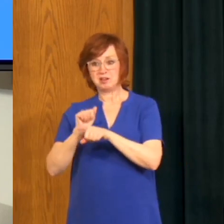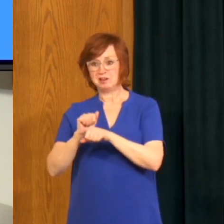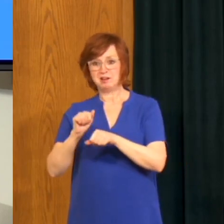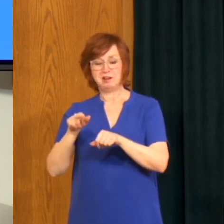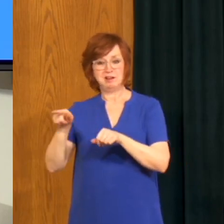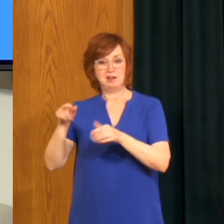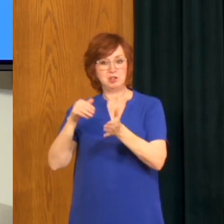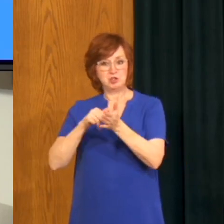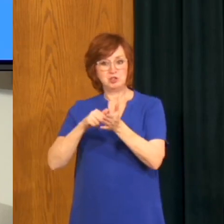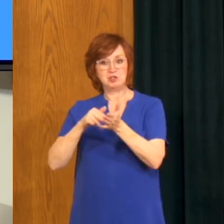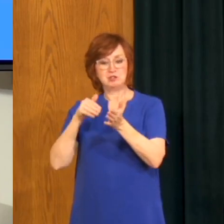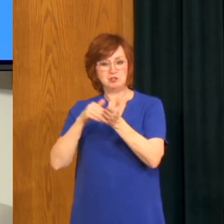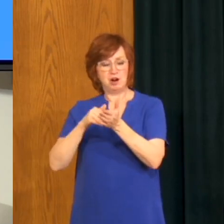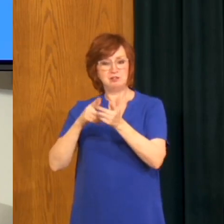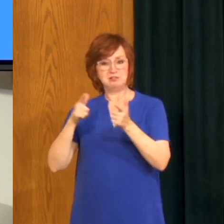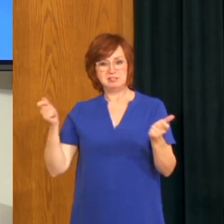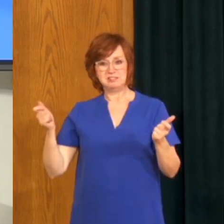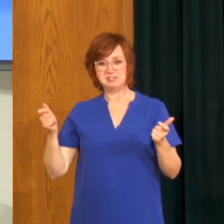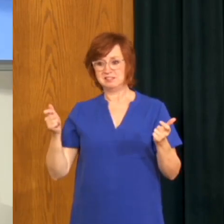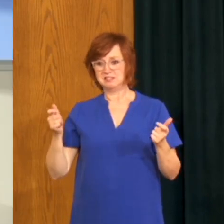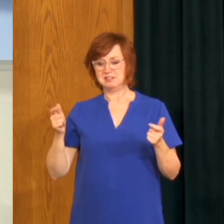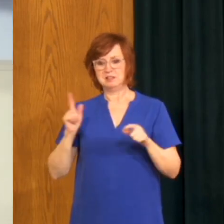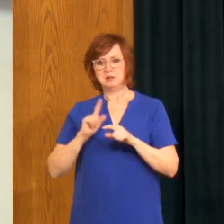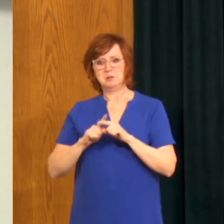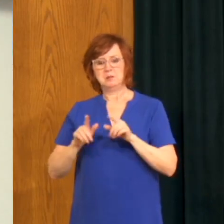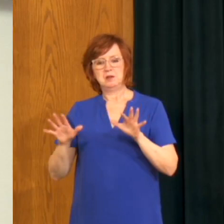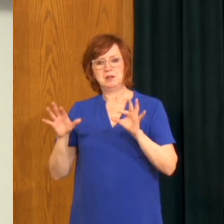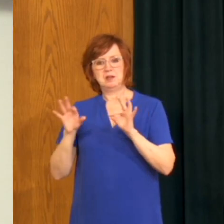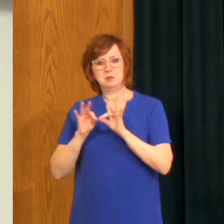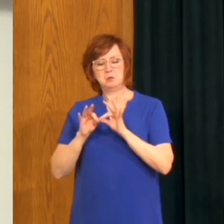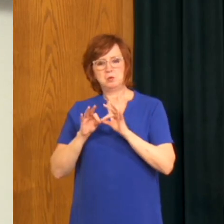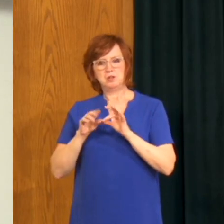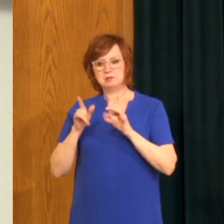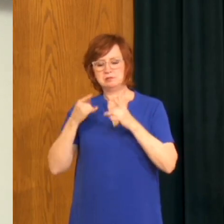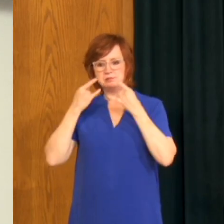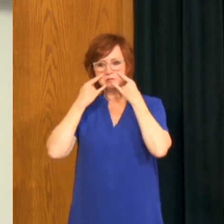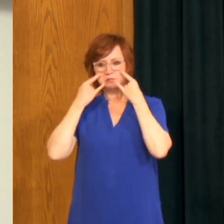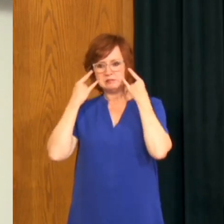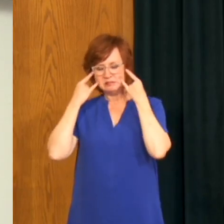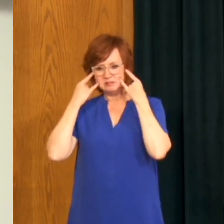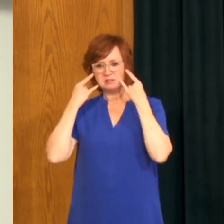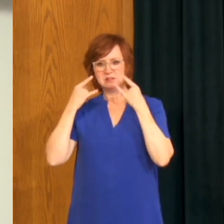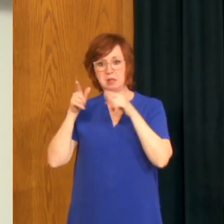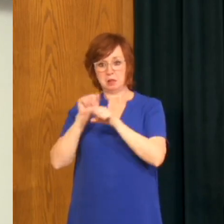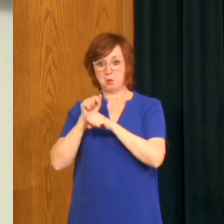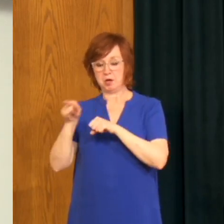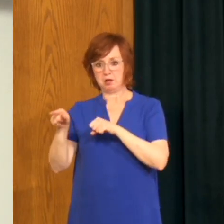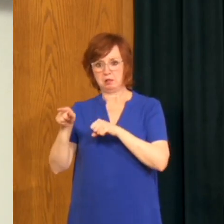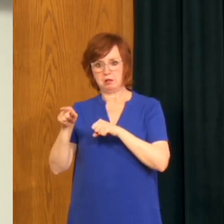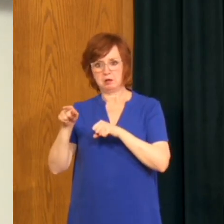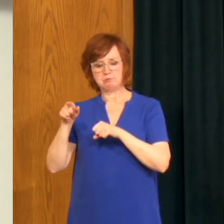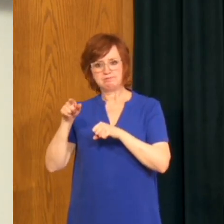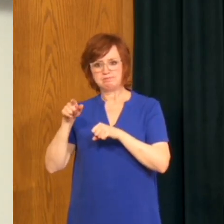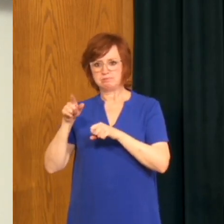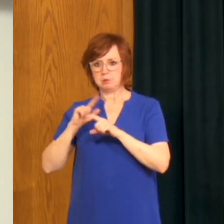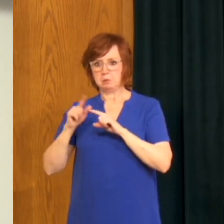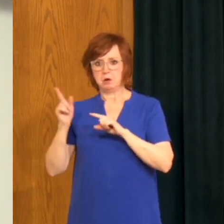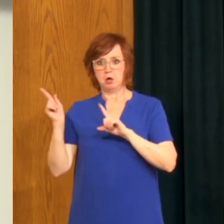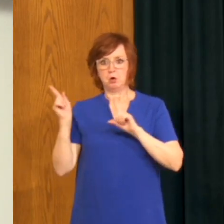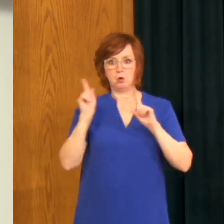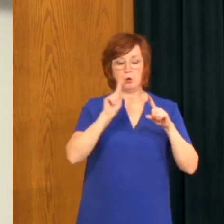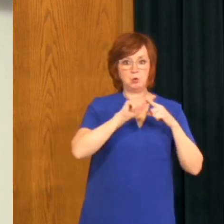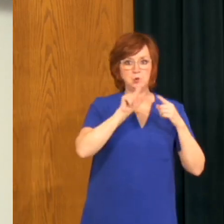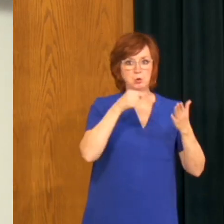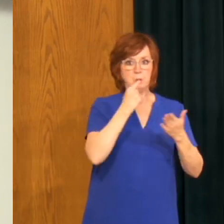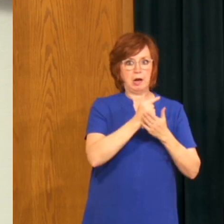front line with appropriate PPE, you still need to reduce, even as a healthcare provider, unnecessary social mixing as much as you can avoid. So